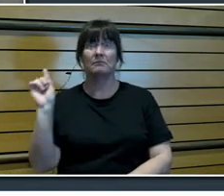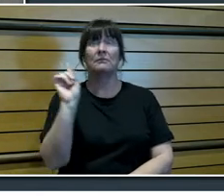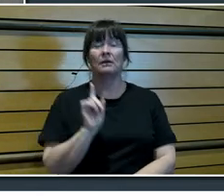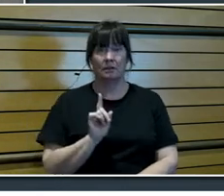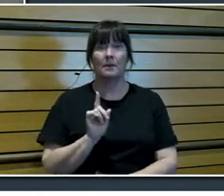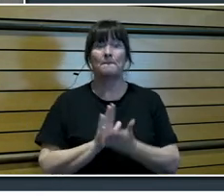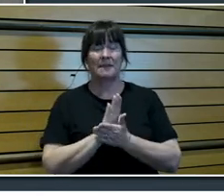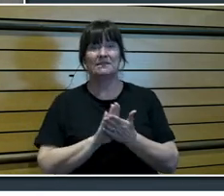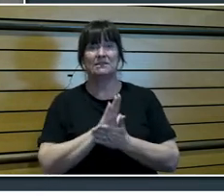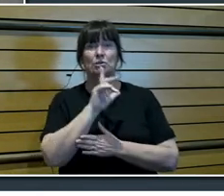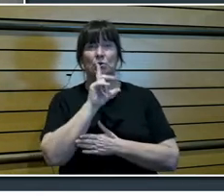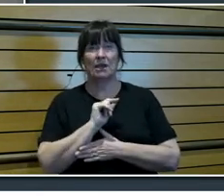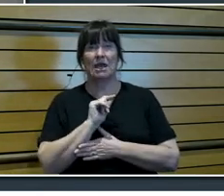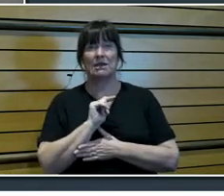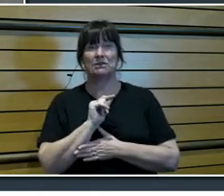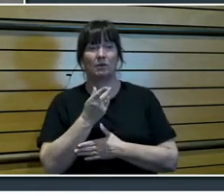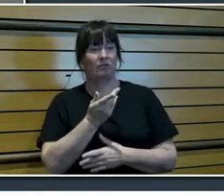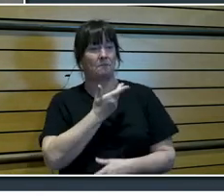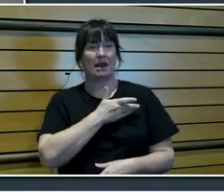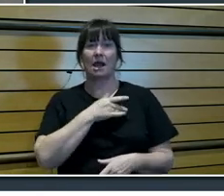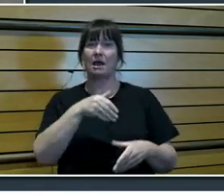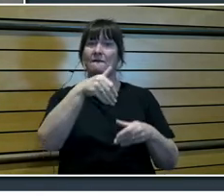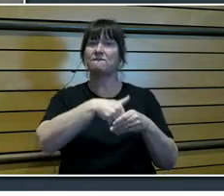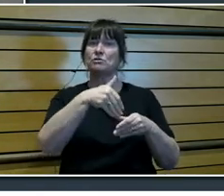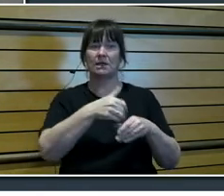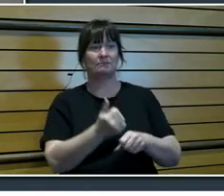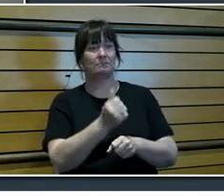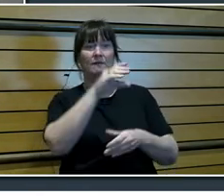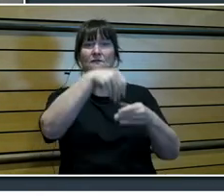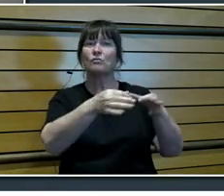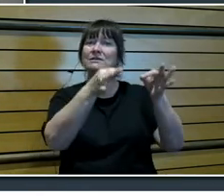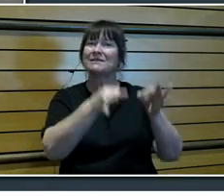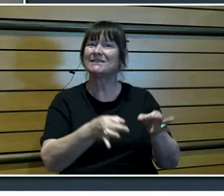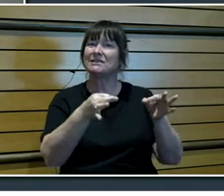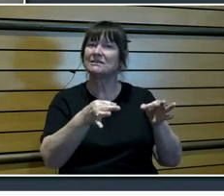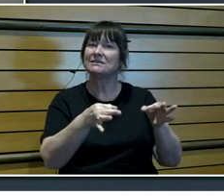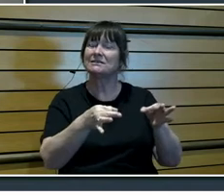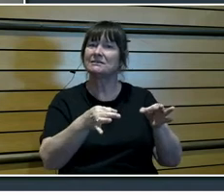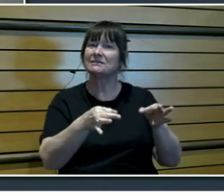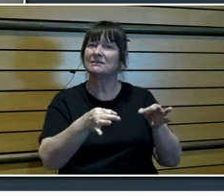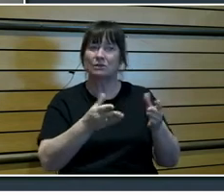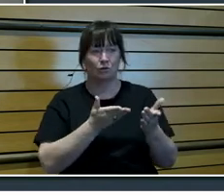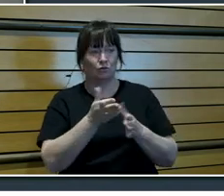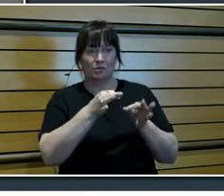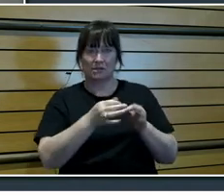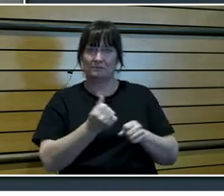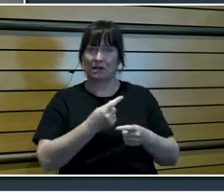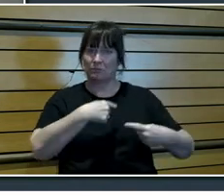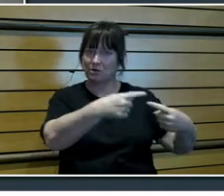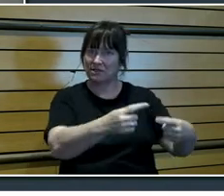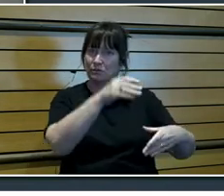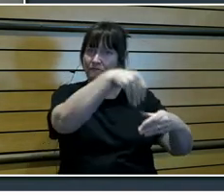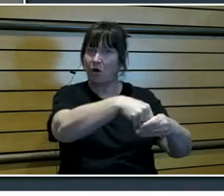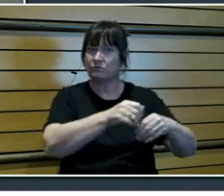member, you get the money of also voting on decision during decision-making processes. So